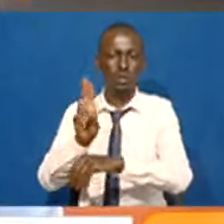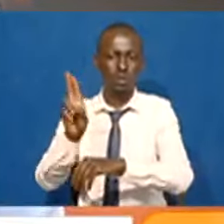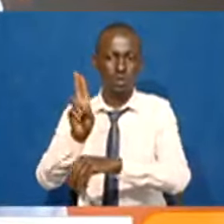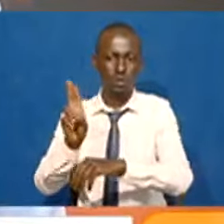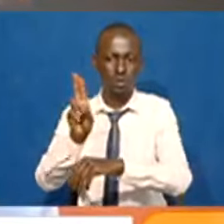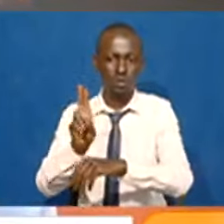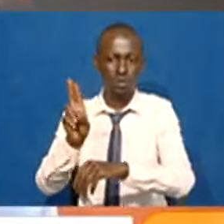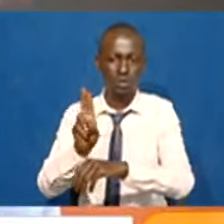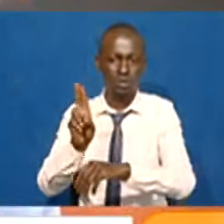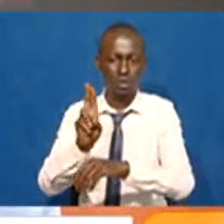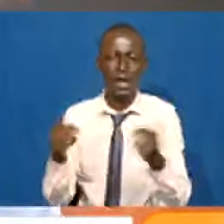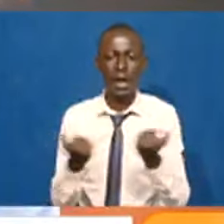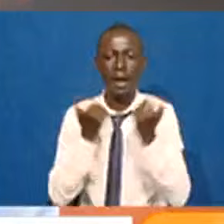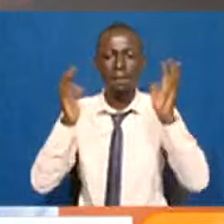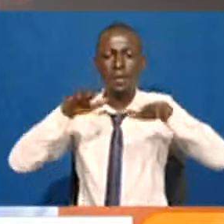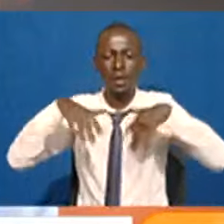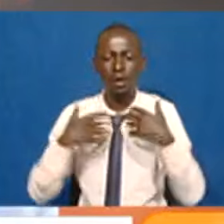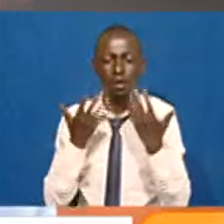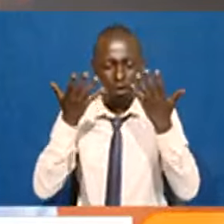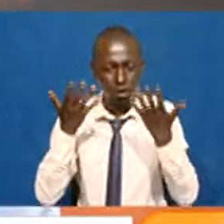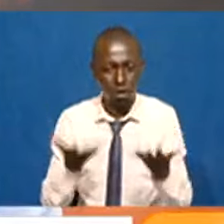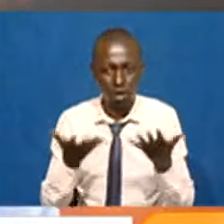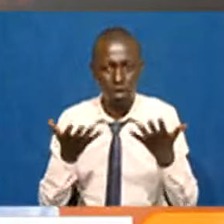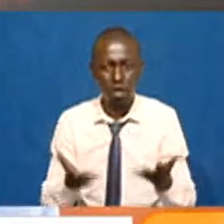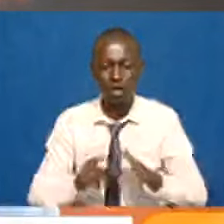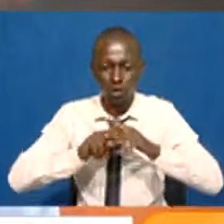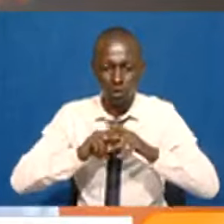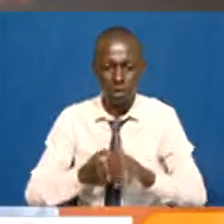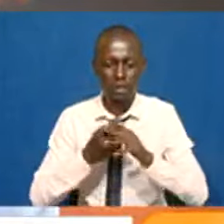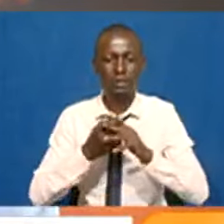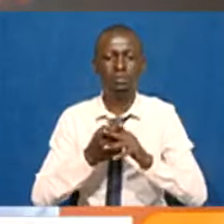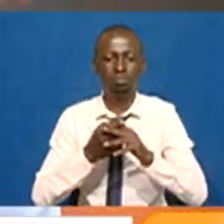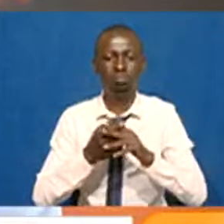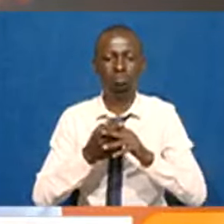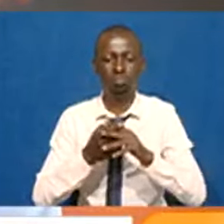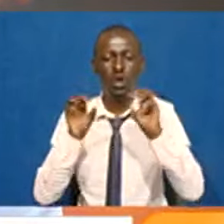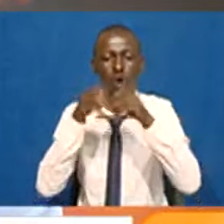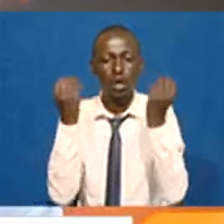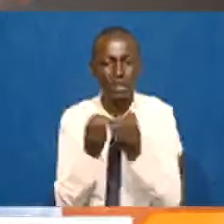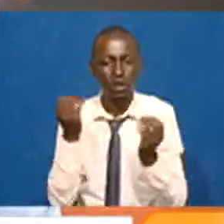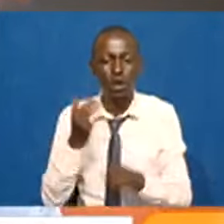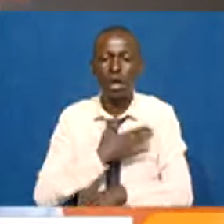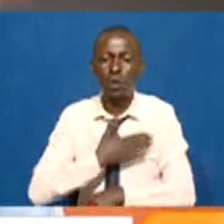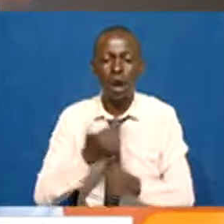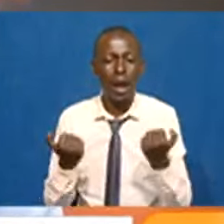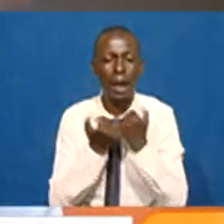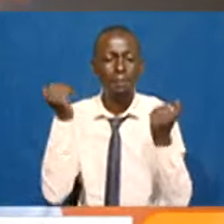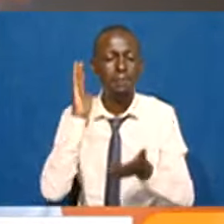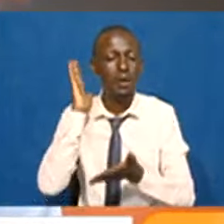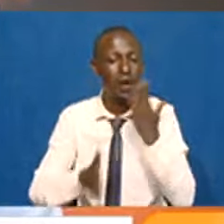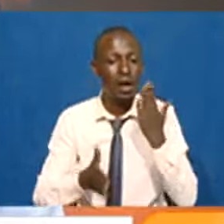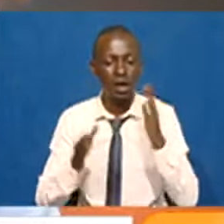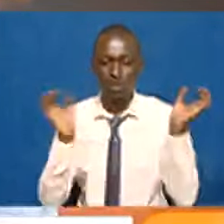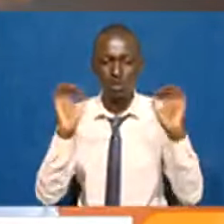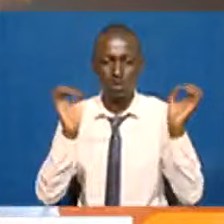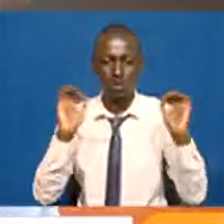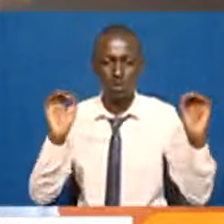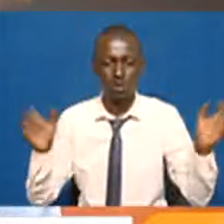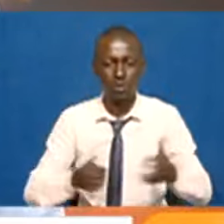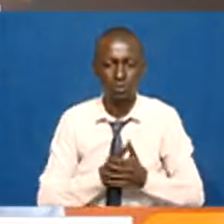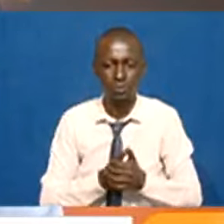And then that is how KUPA came. Yeah. It didn't come immediately. I was, of